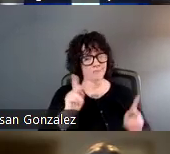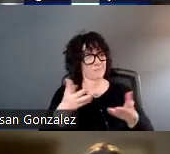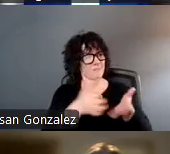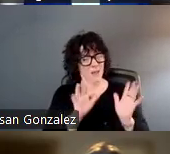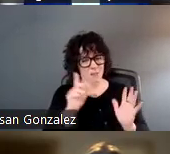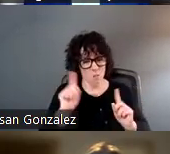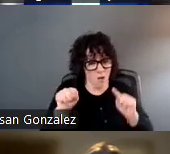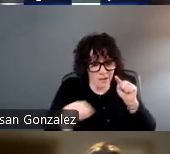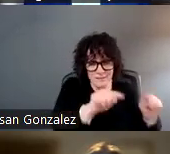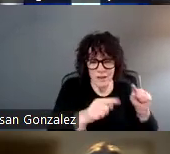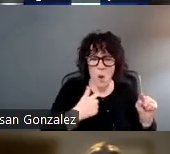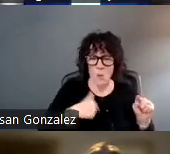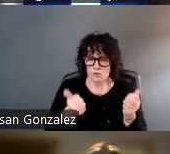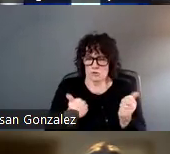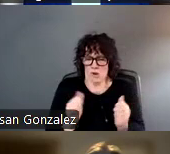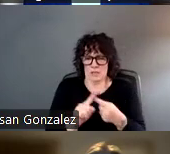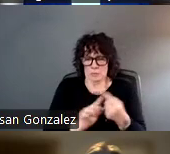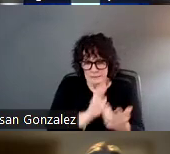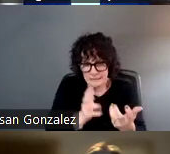available by phone.